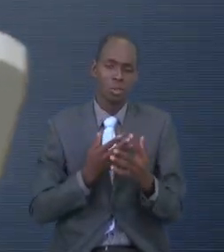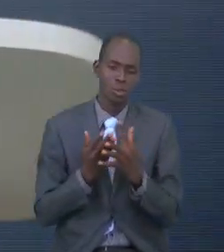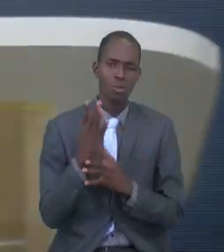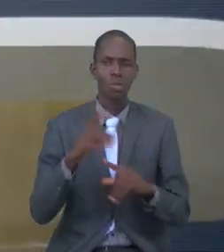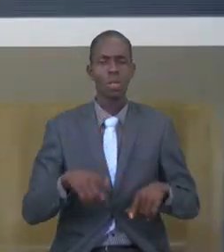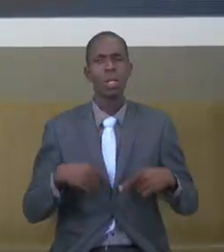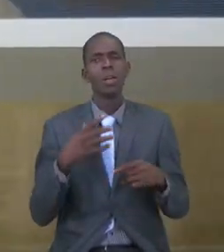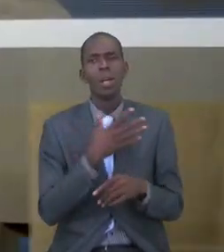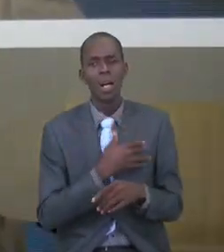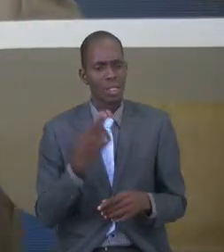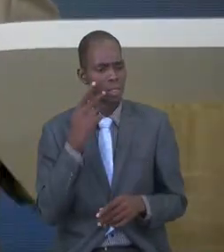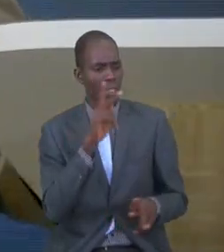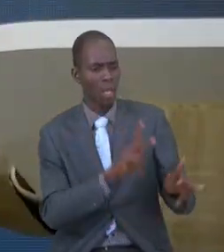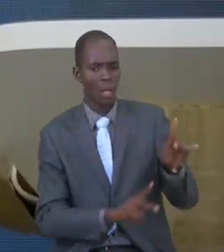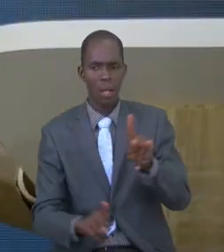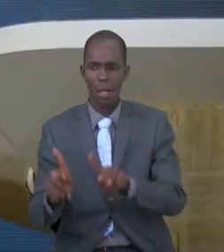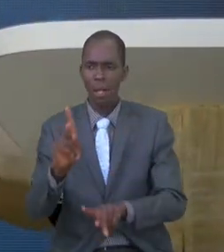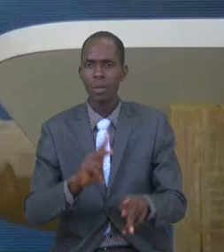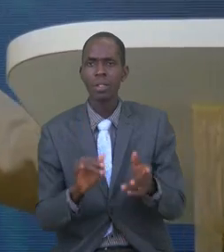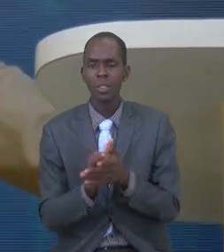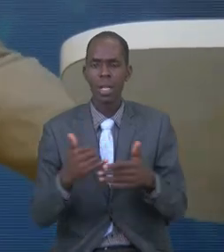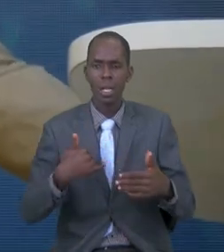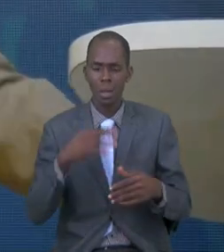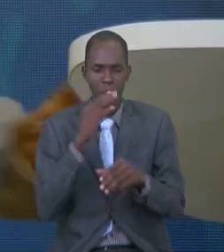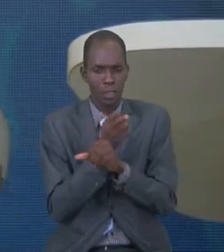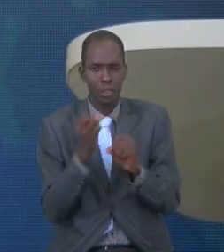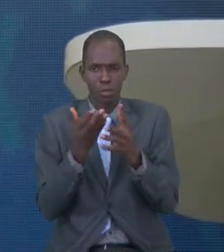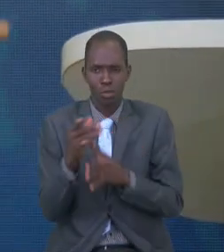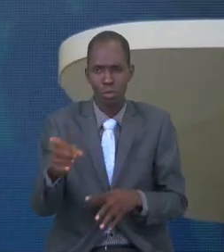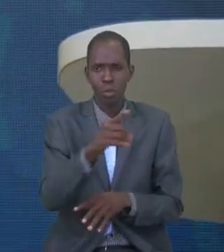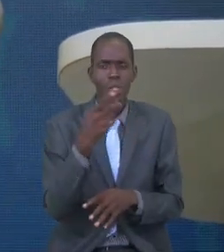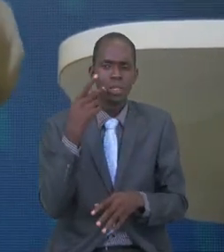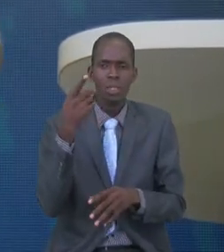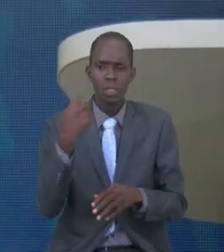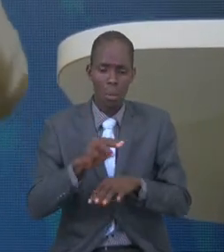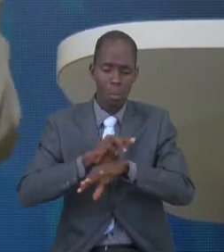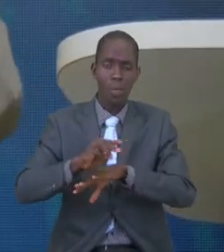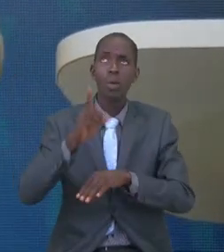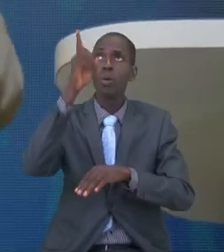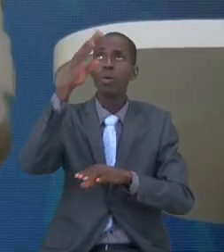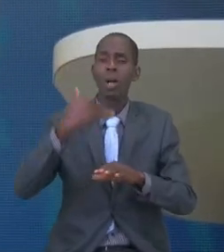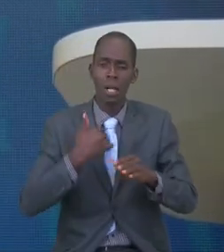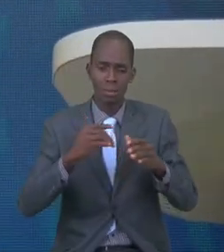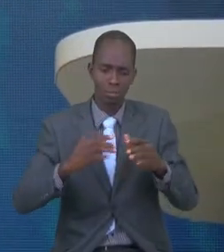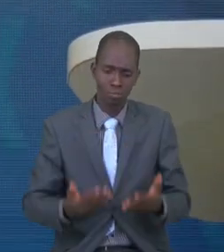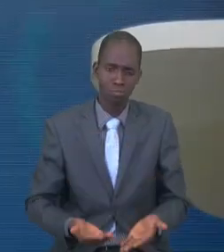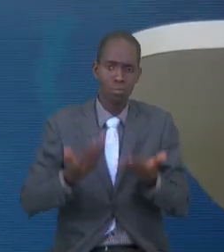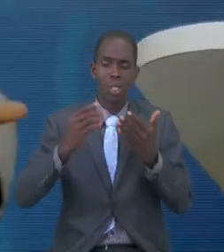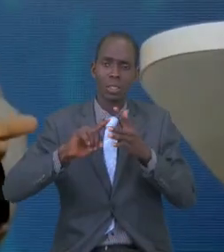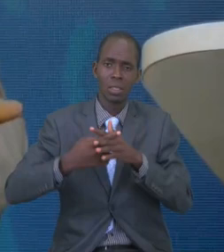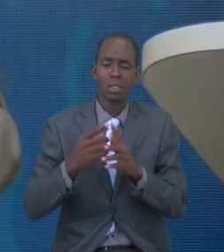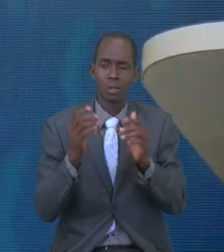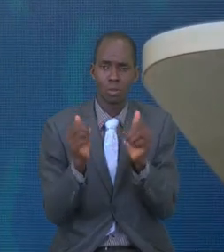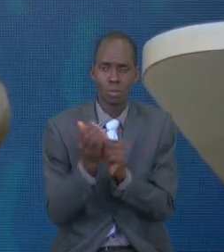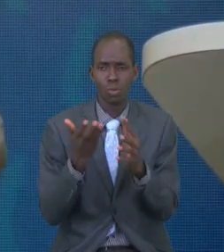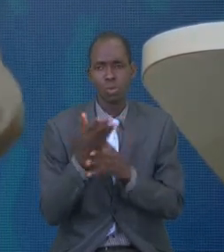see the people that have been saved and come to the Lord through you, and see the ministry God has raised up through you, the profession, the